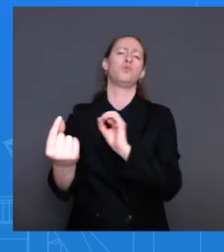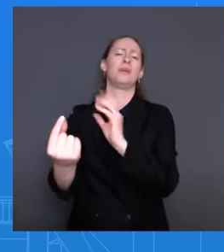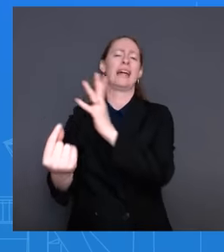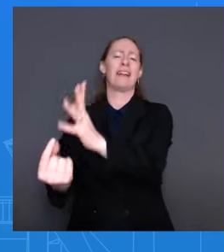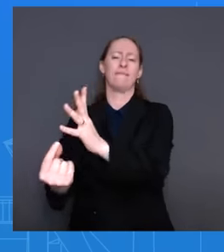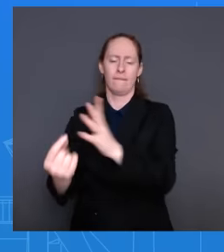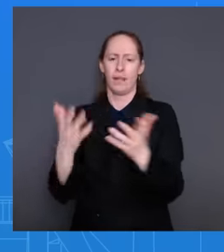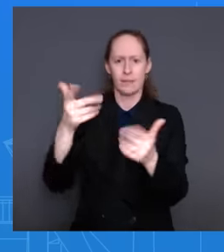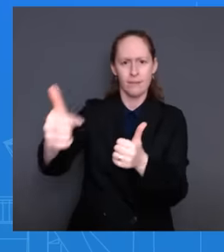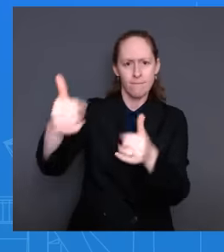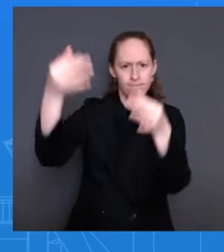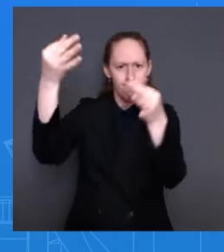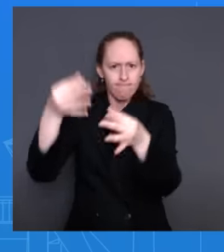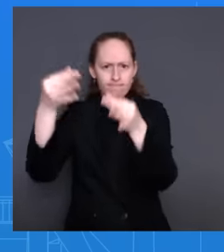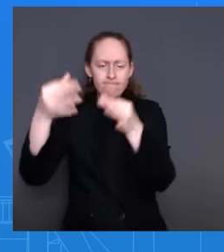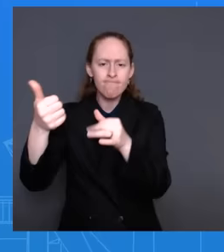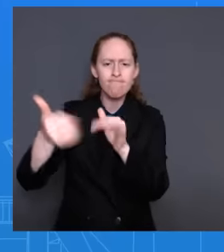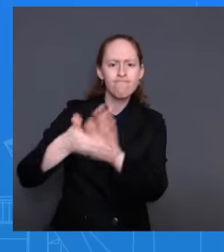tackle inflation.